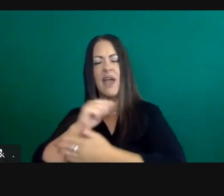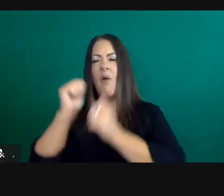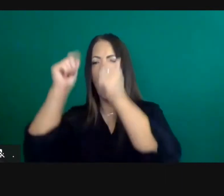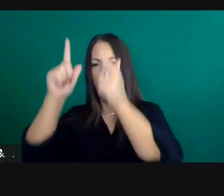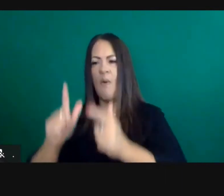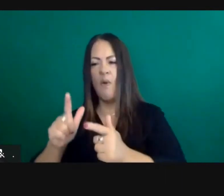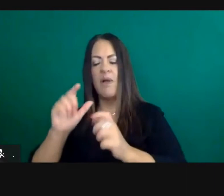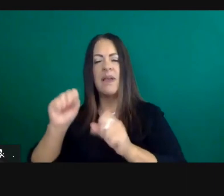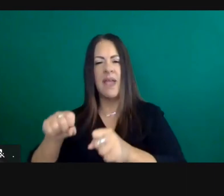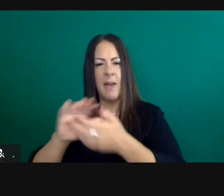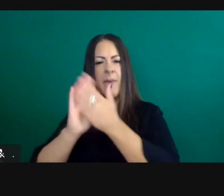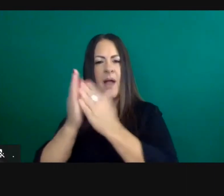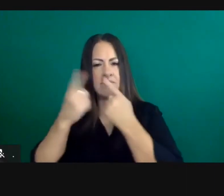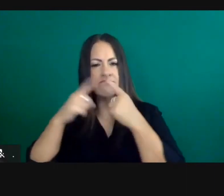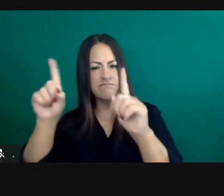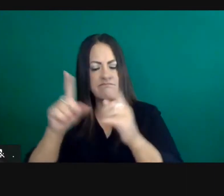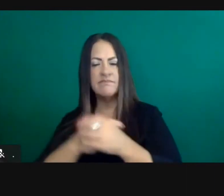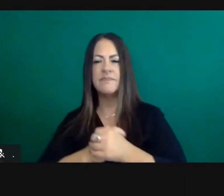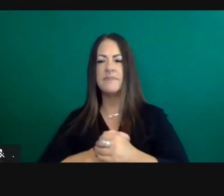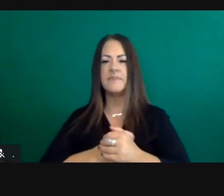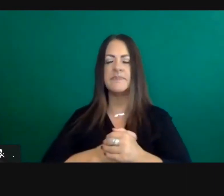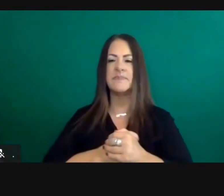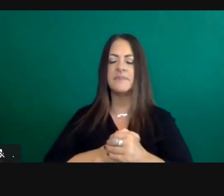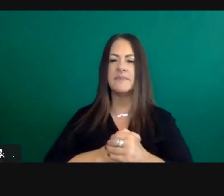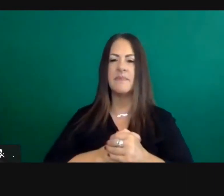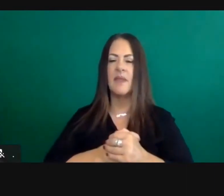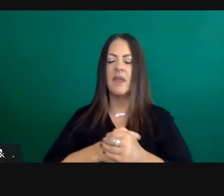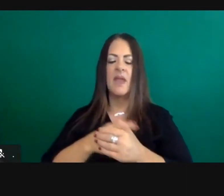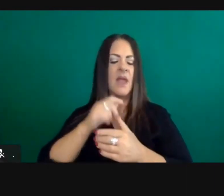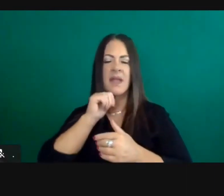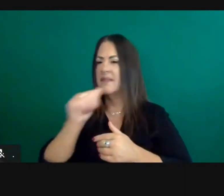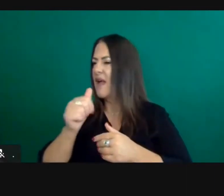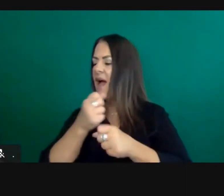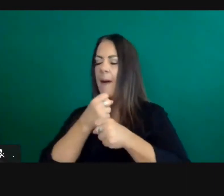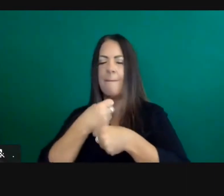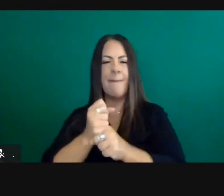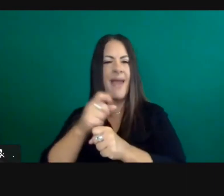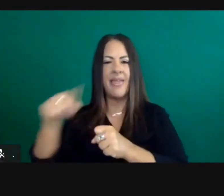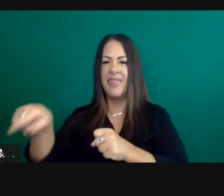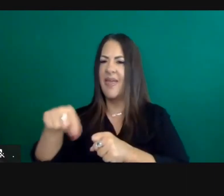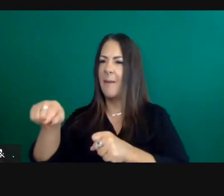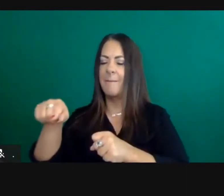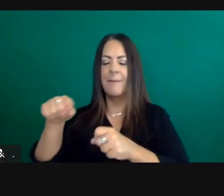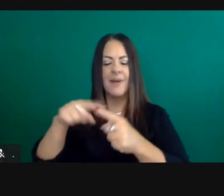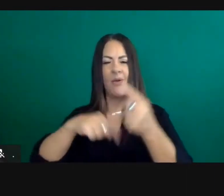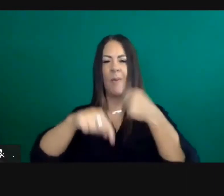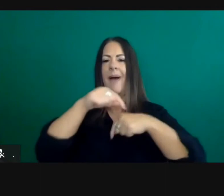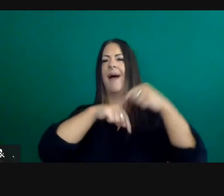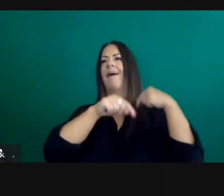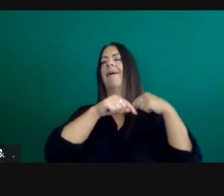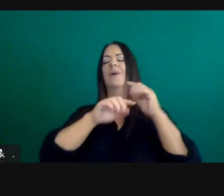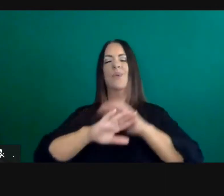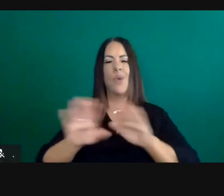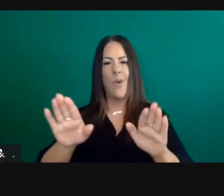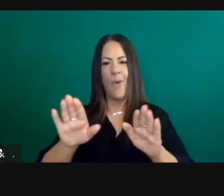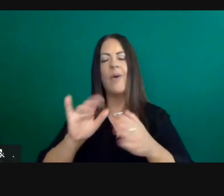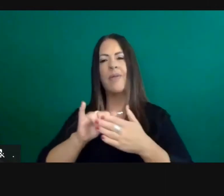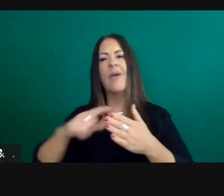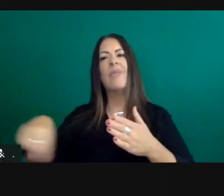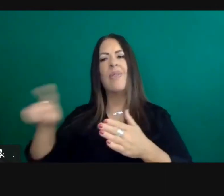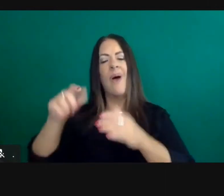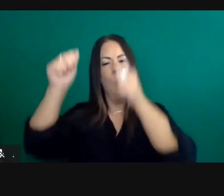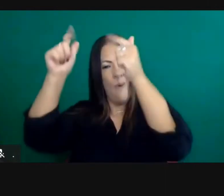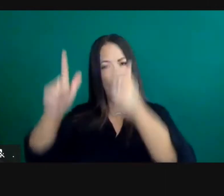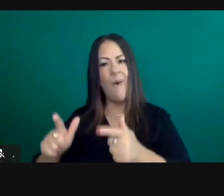than seeing it as something that was going to push counties backwards, that it creates an opportunity for every county to shine in